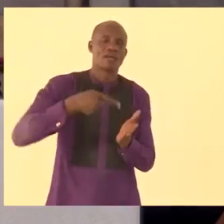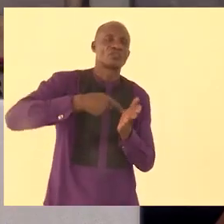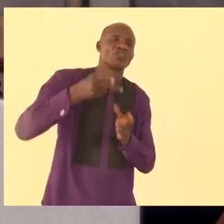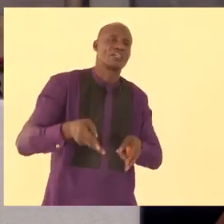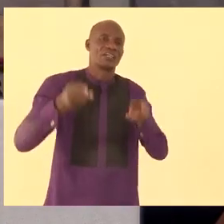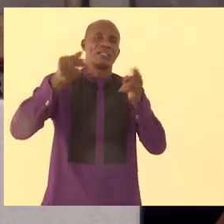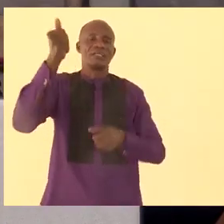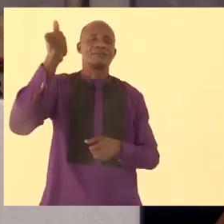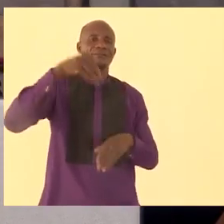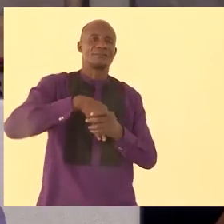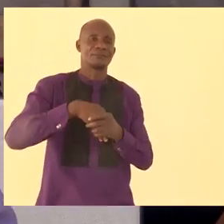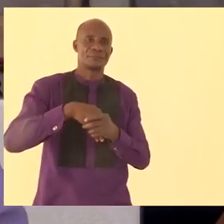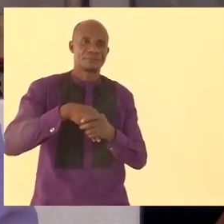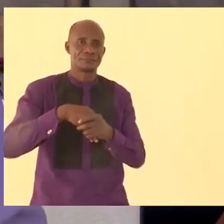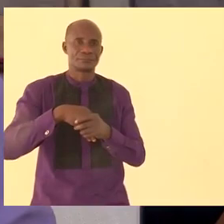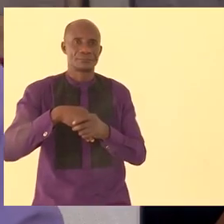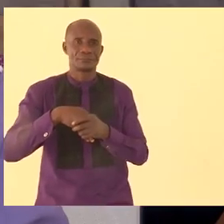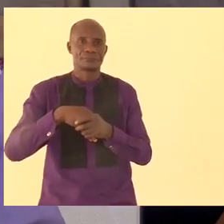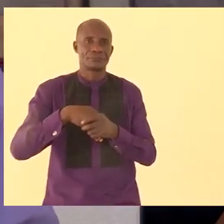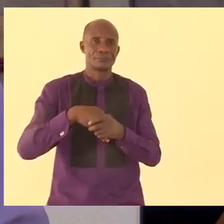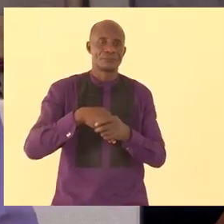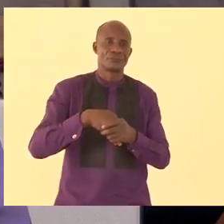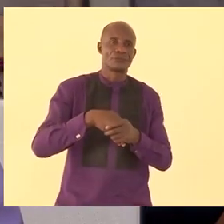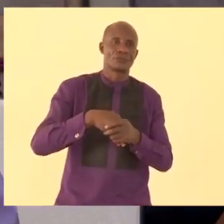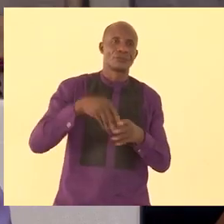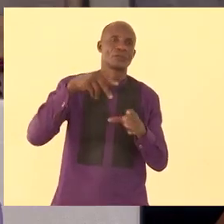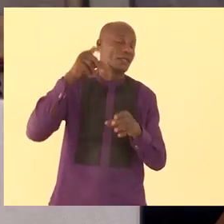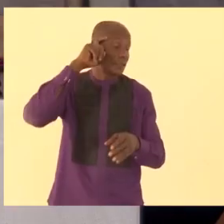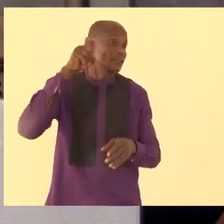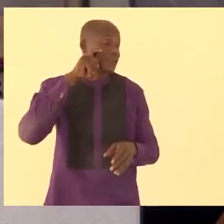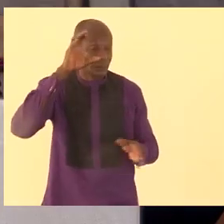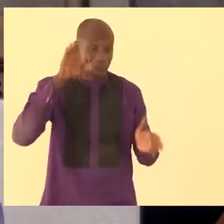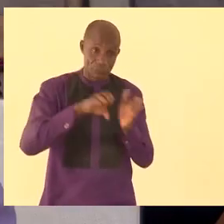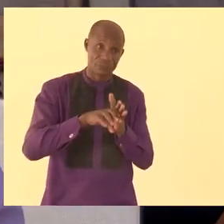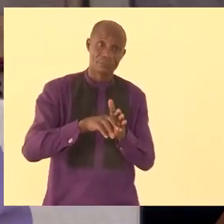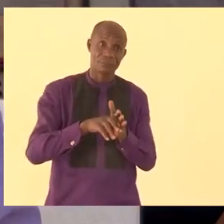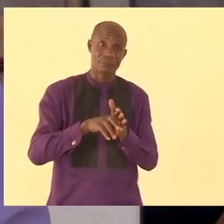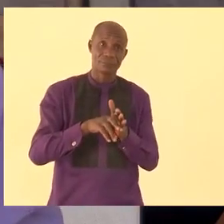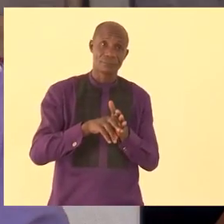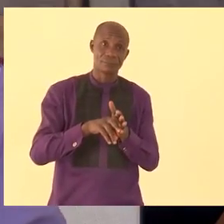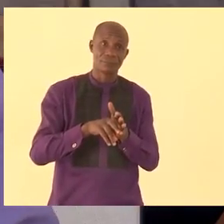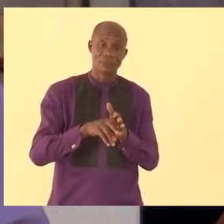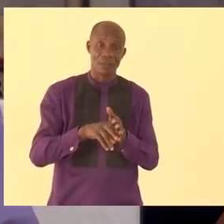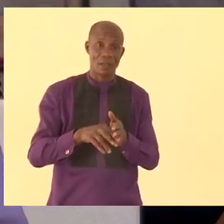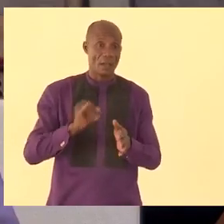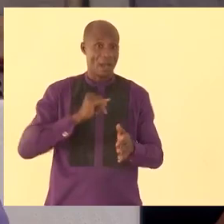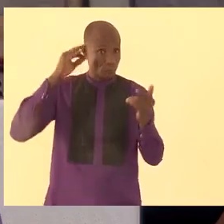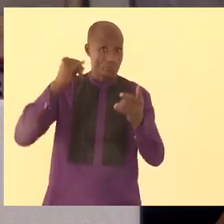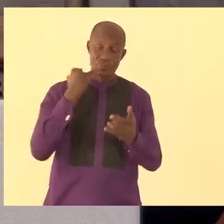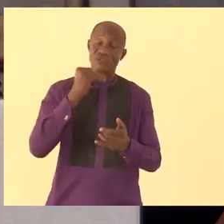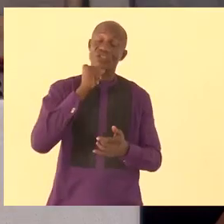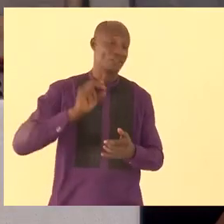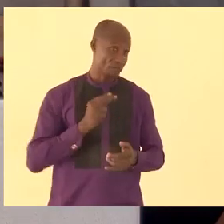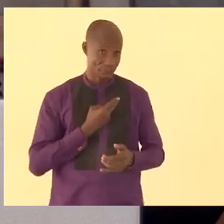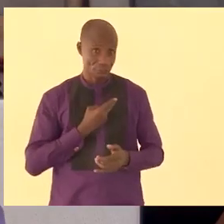scoring the highest in patronizing pornography, they couldn't be any of us, right? Those who are scoring the